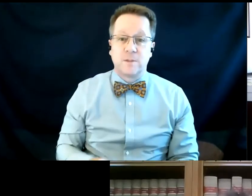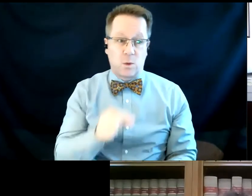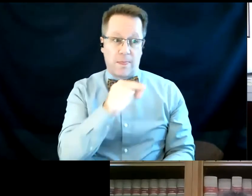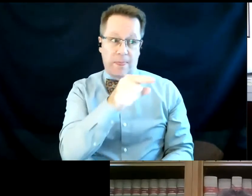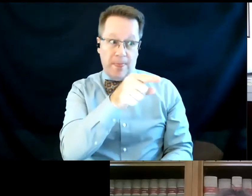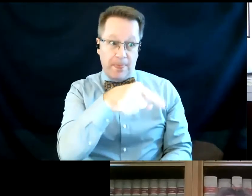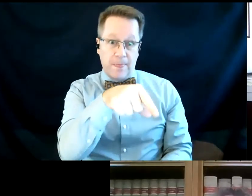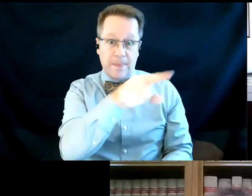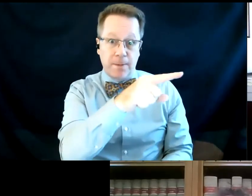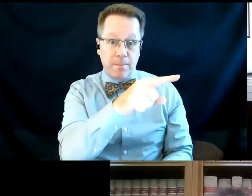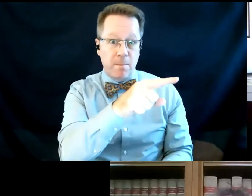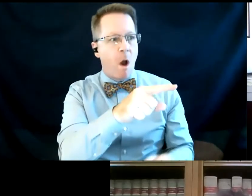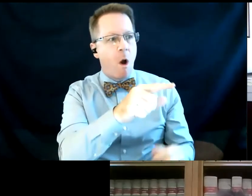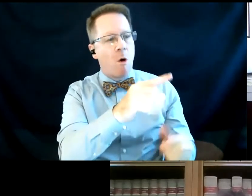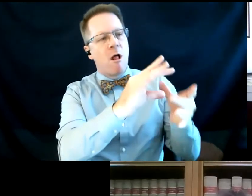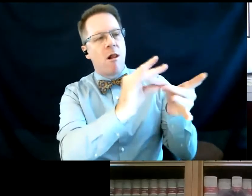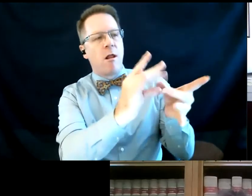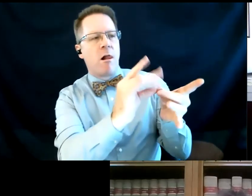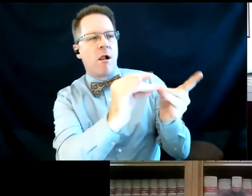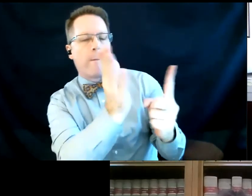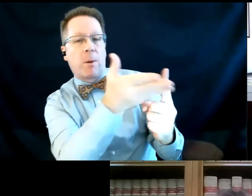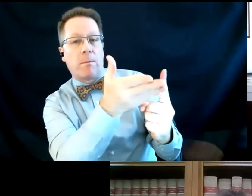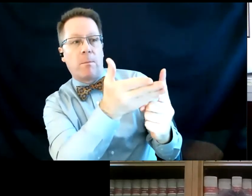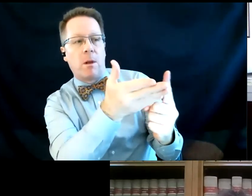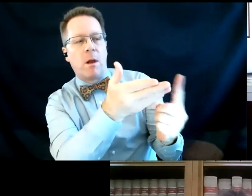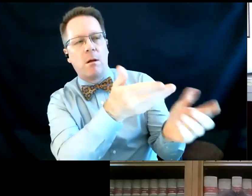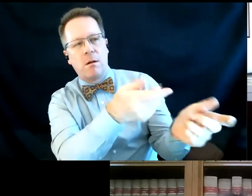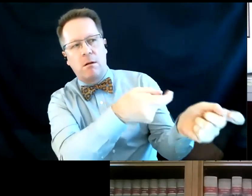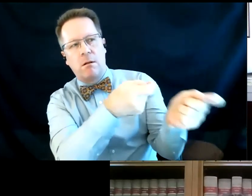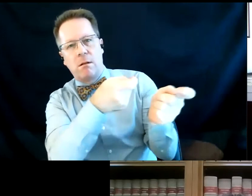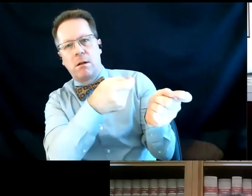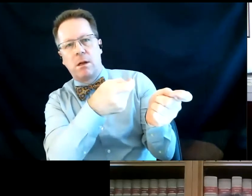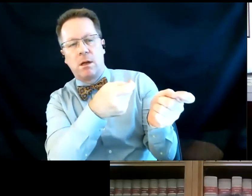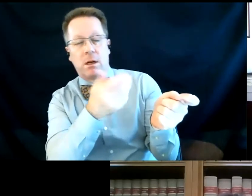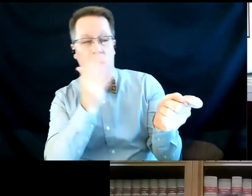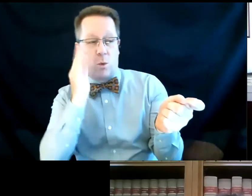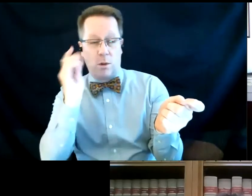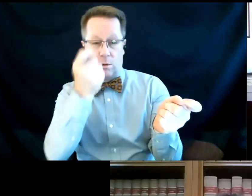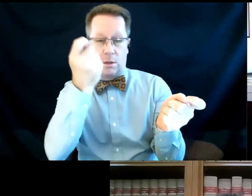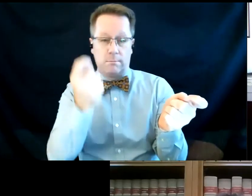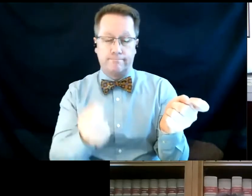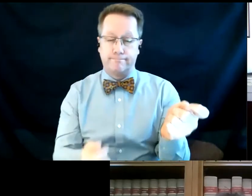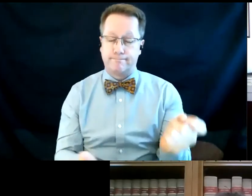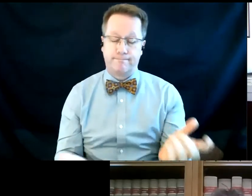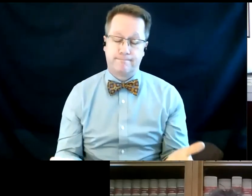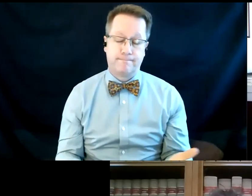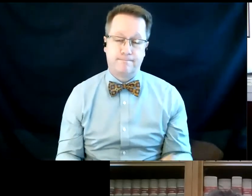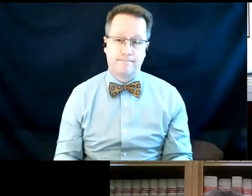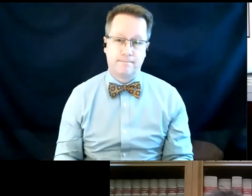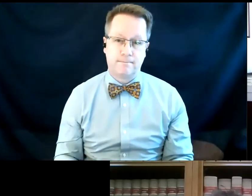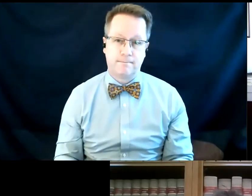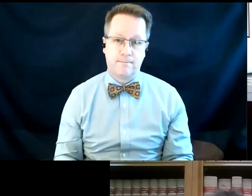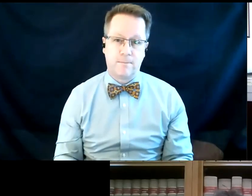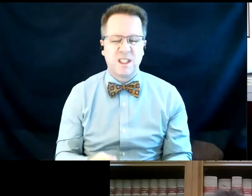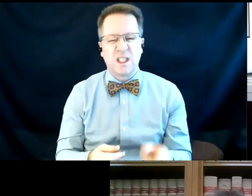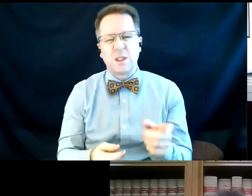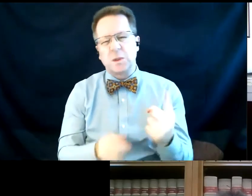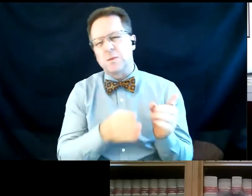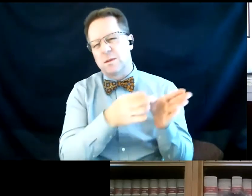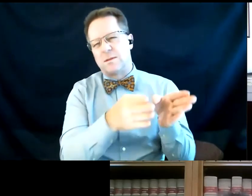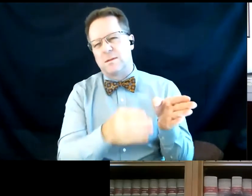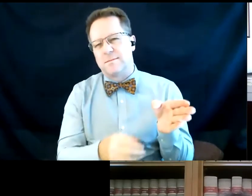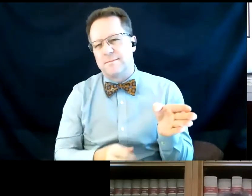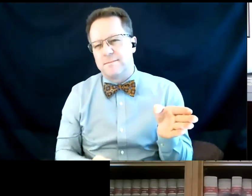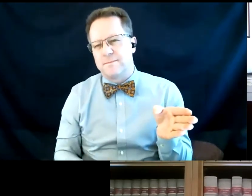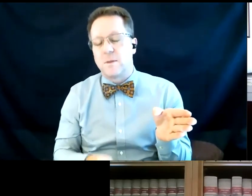along for the ride, you're not going to prevail. So that's one way in which we have